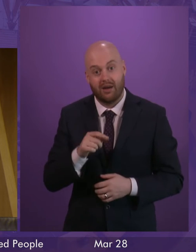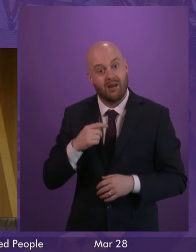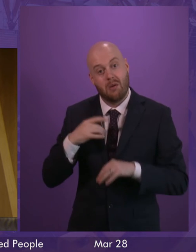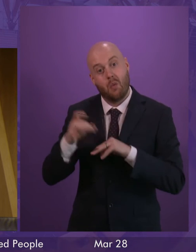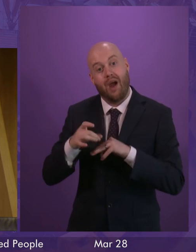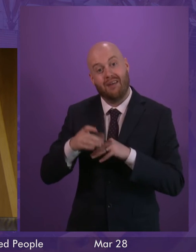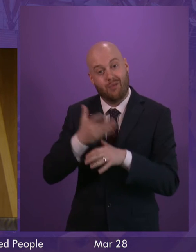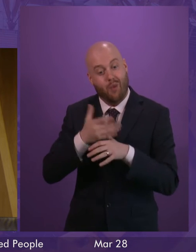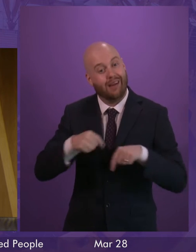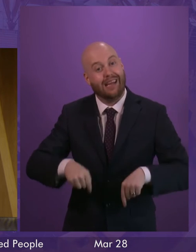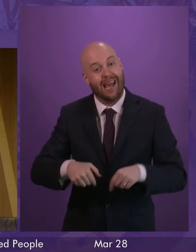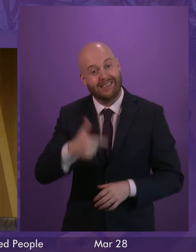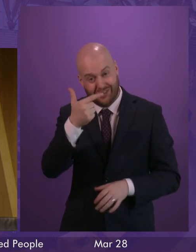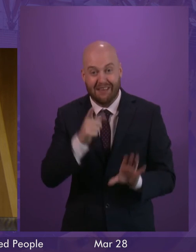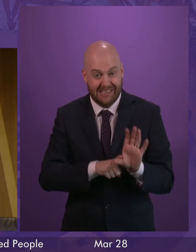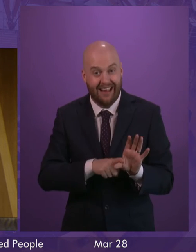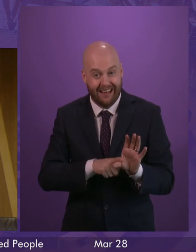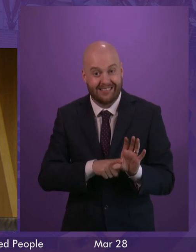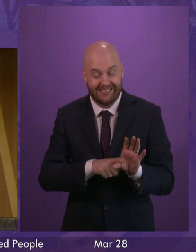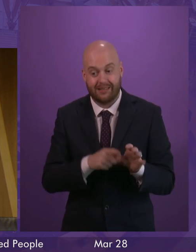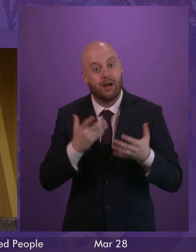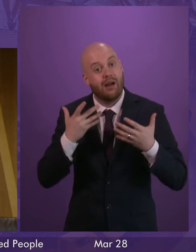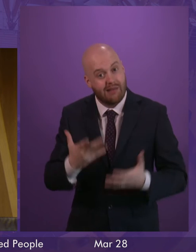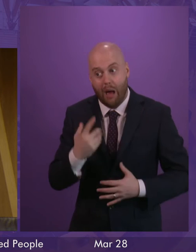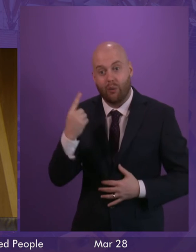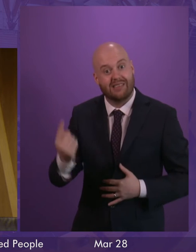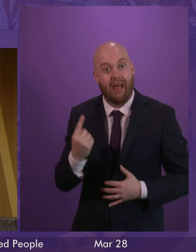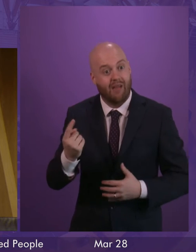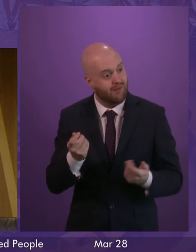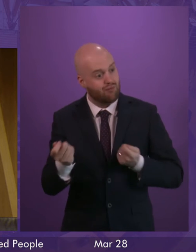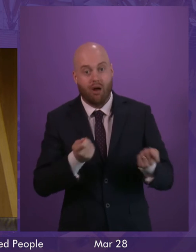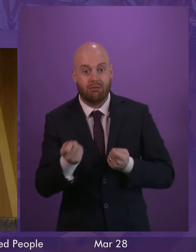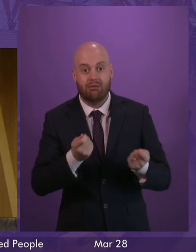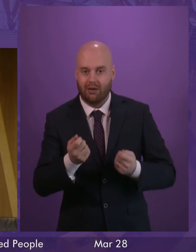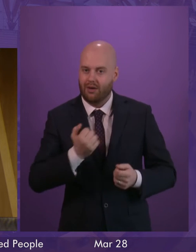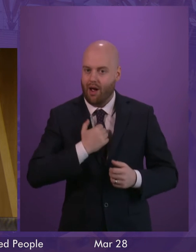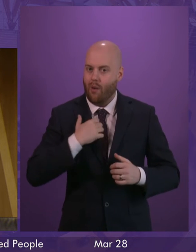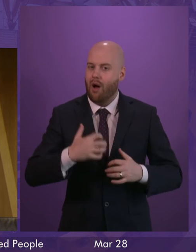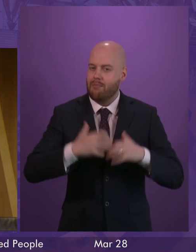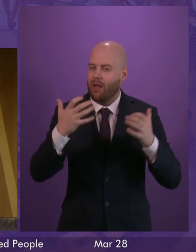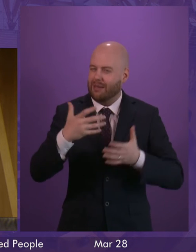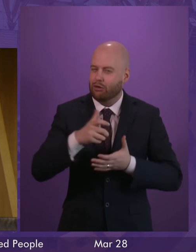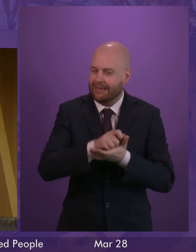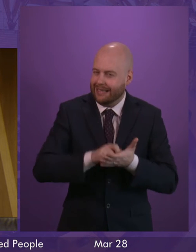seven years later, she's still here, and she now runs the parliamentary end in my office. And she keeps me in check during